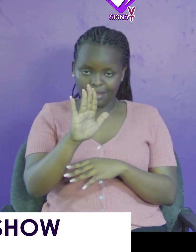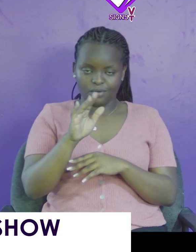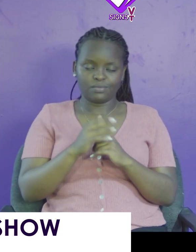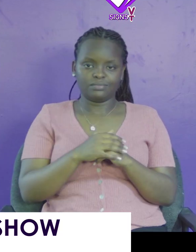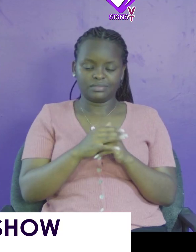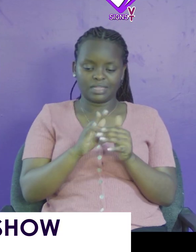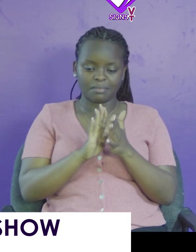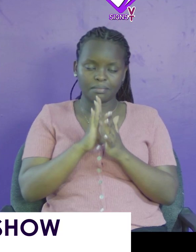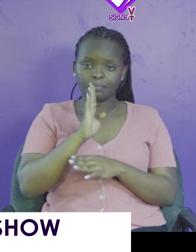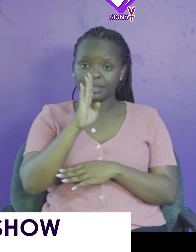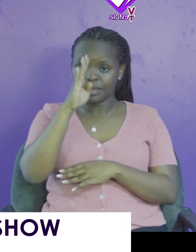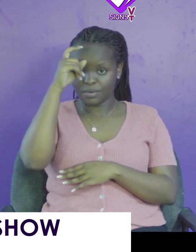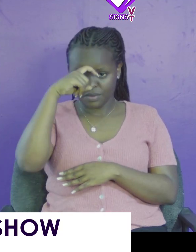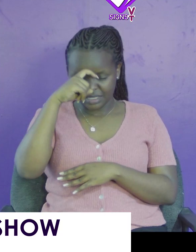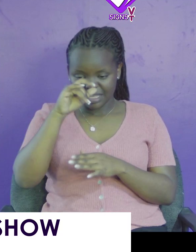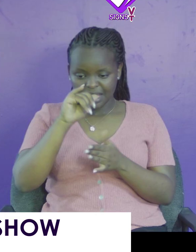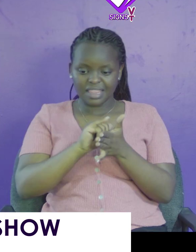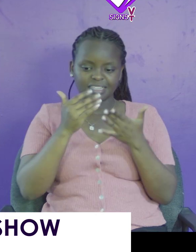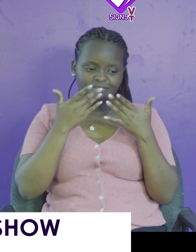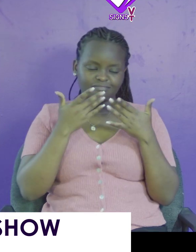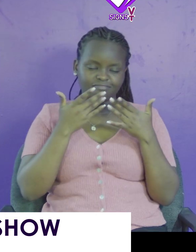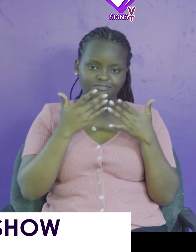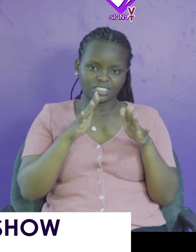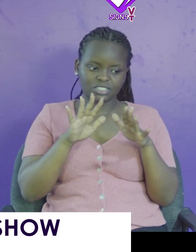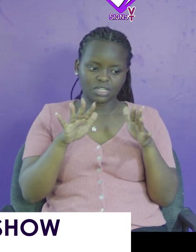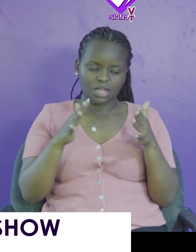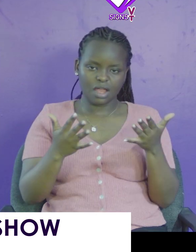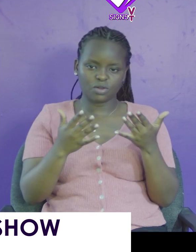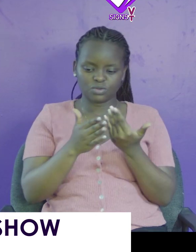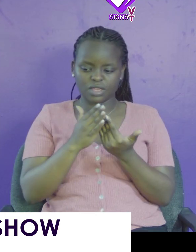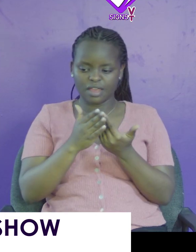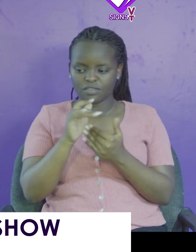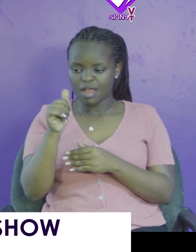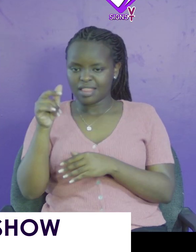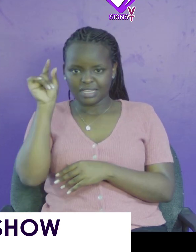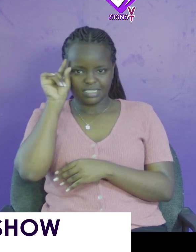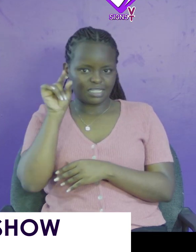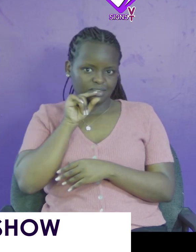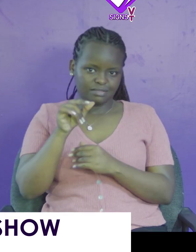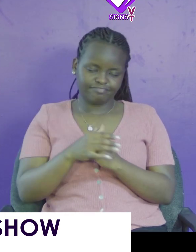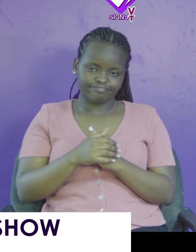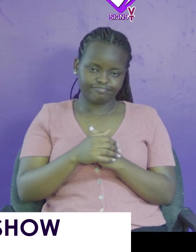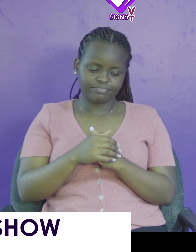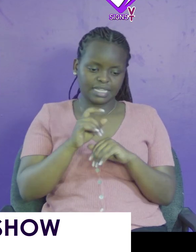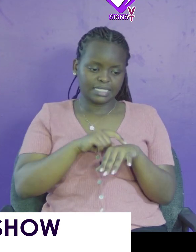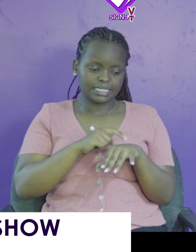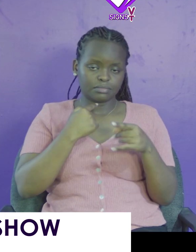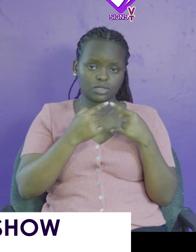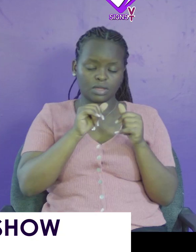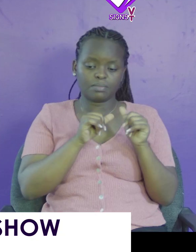wise. And that includes on how you treat the other gender. Yes. What do you say about men